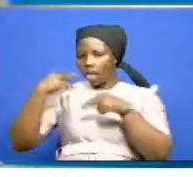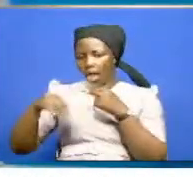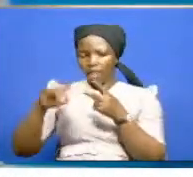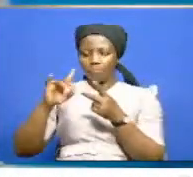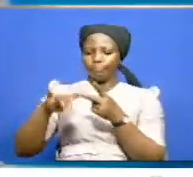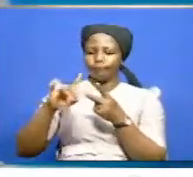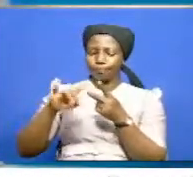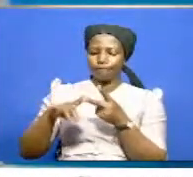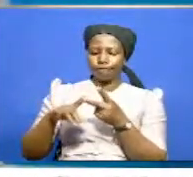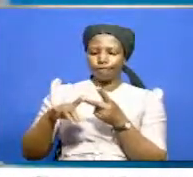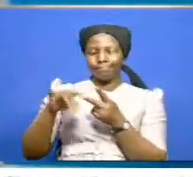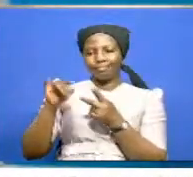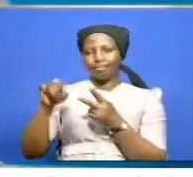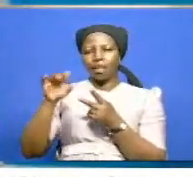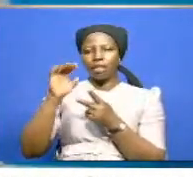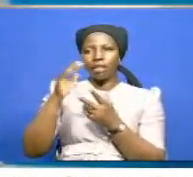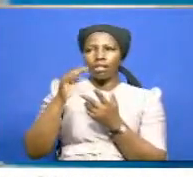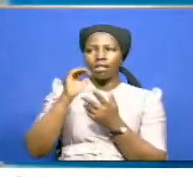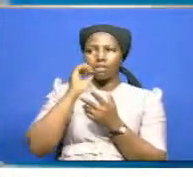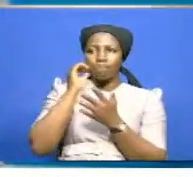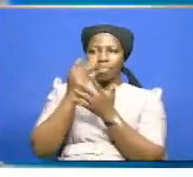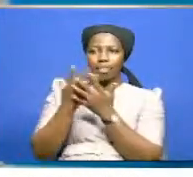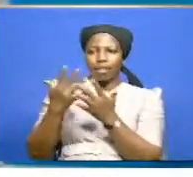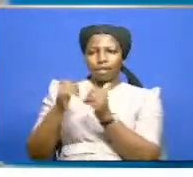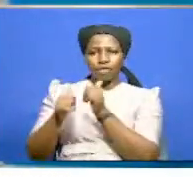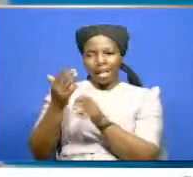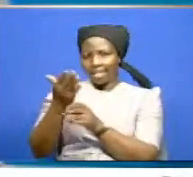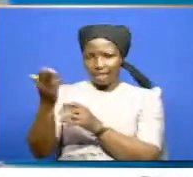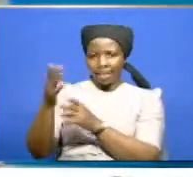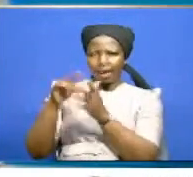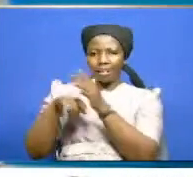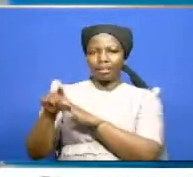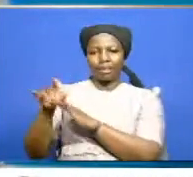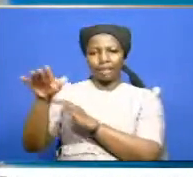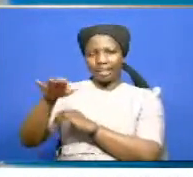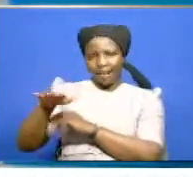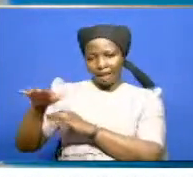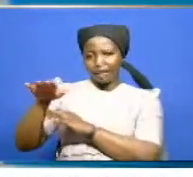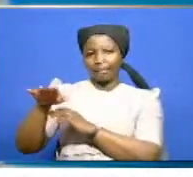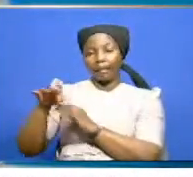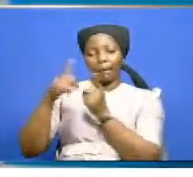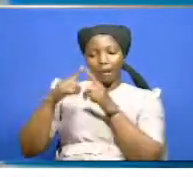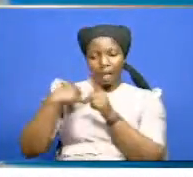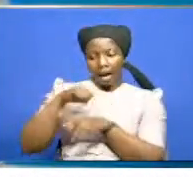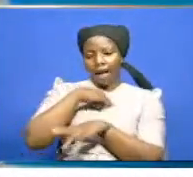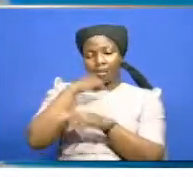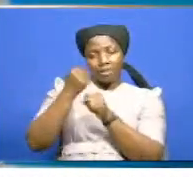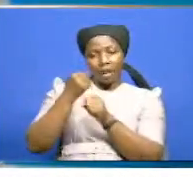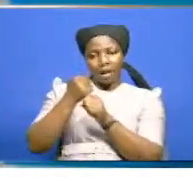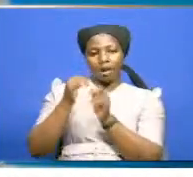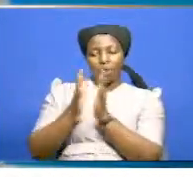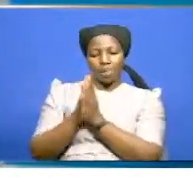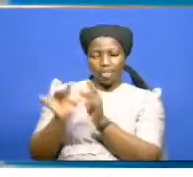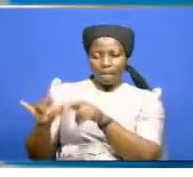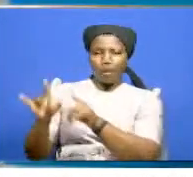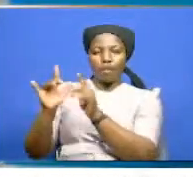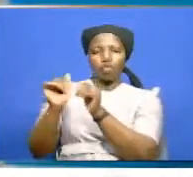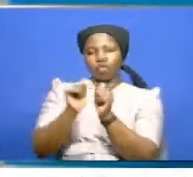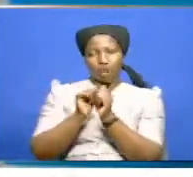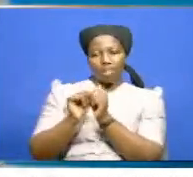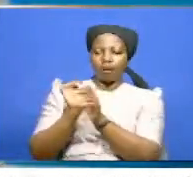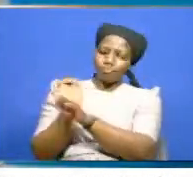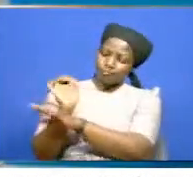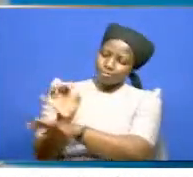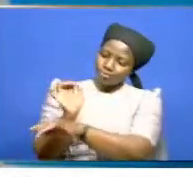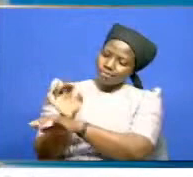hotels, those home pubs that are usually in estates. But we've been working them hand in hand and advising